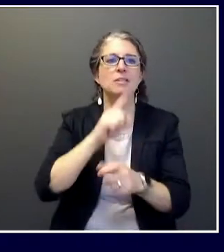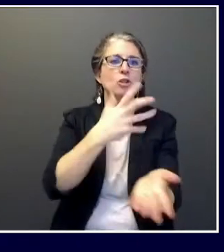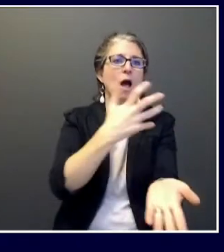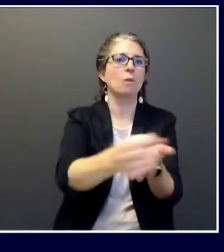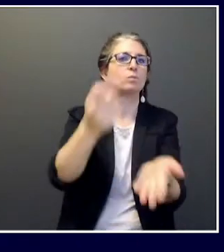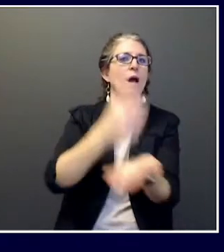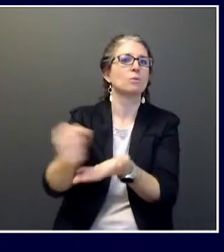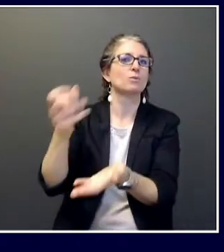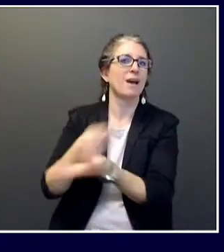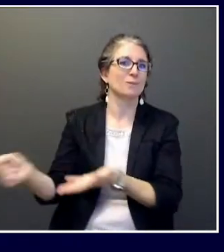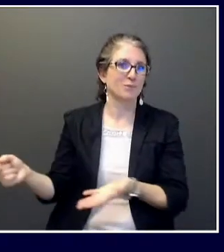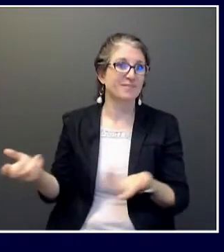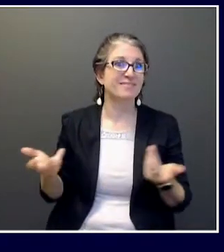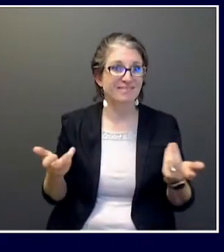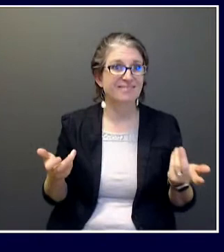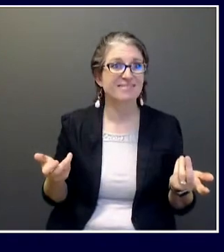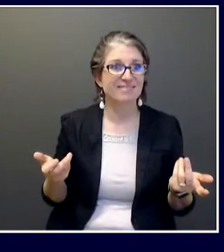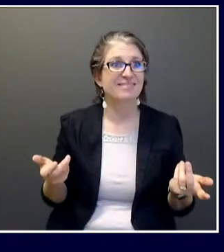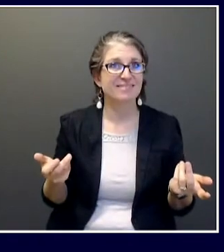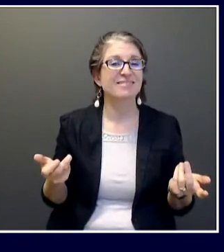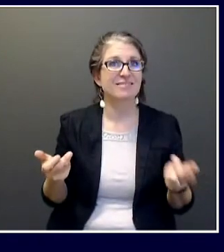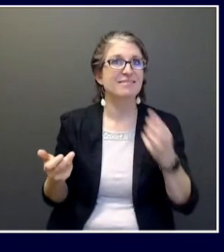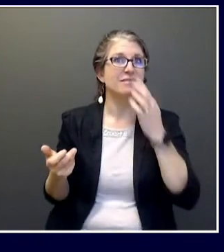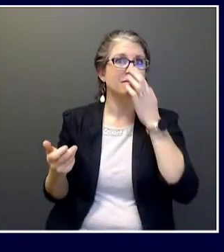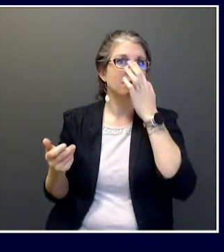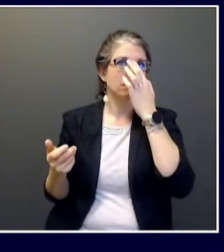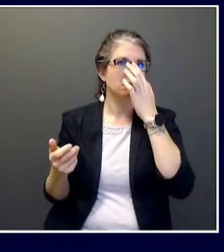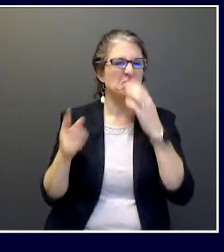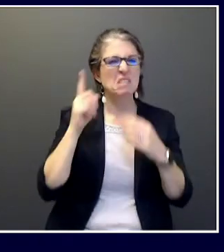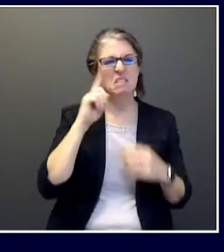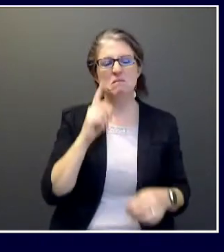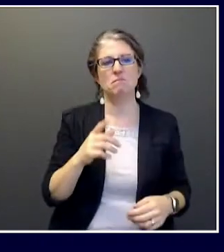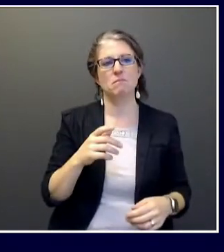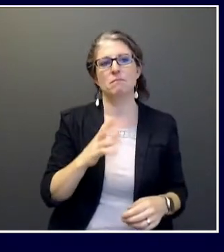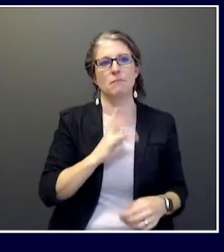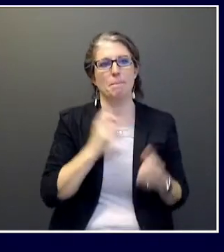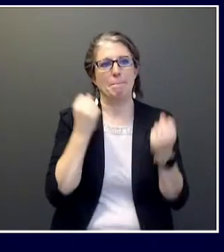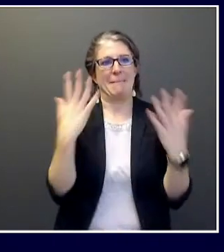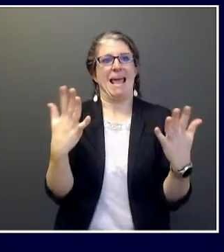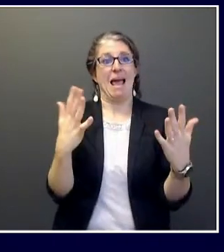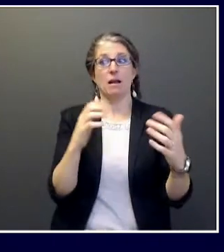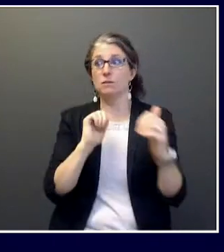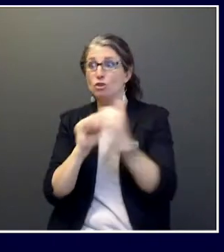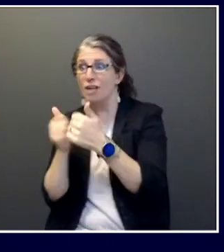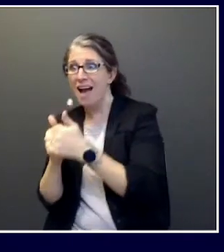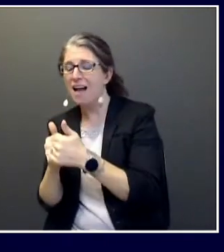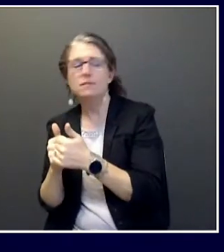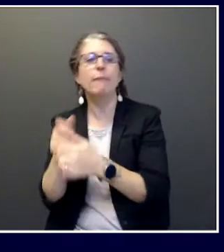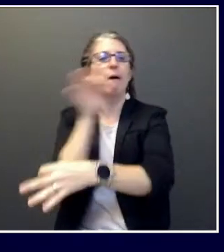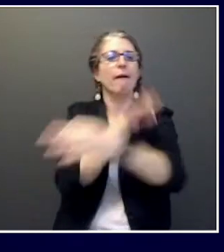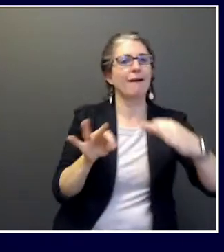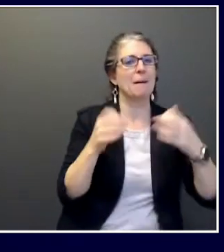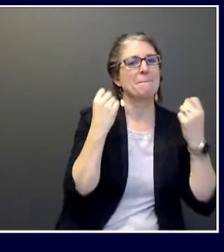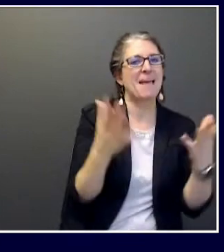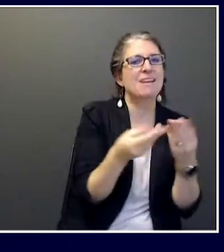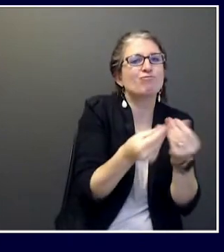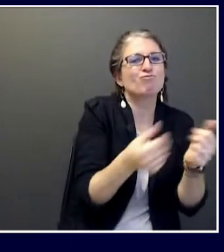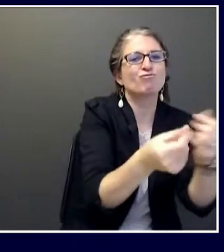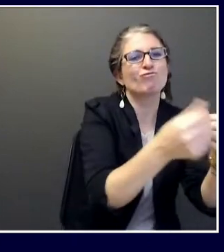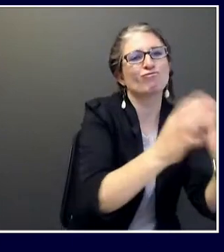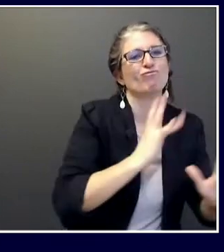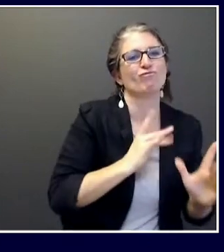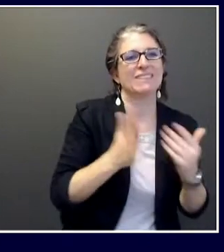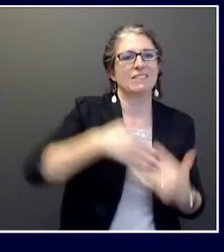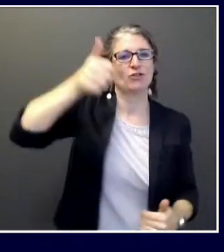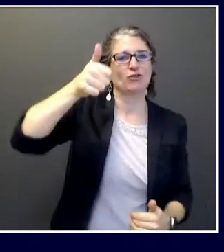easier, it means we can get that much more coverage across the state. And the response from schools